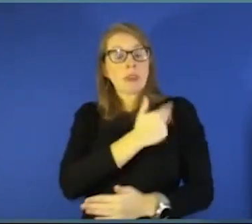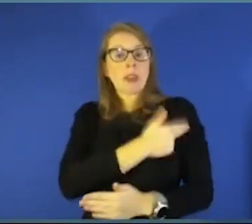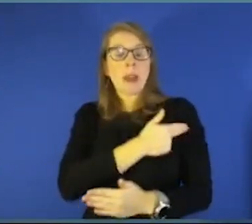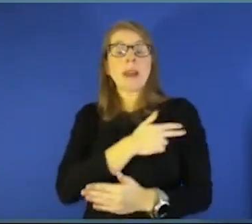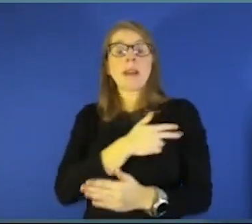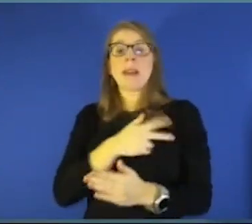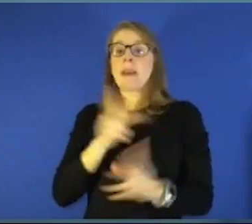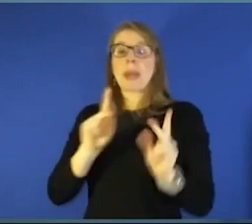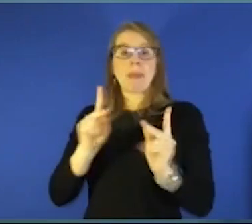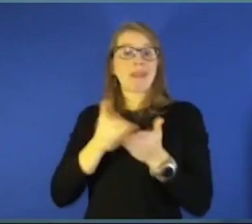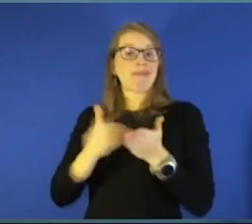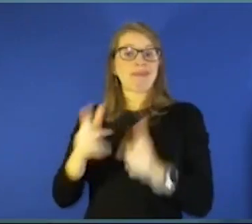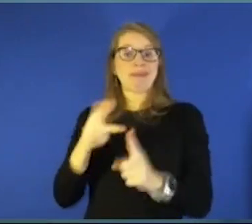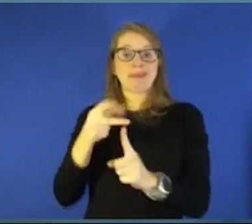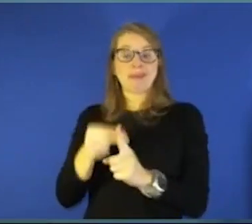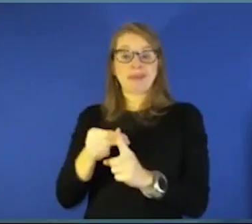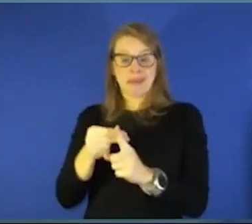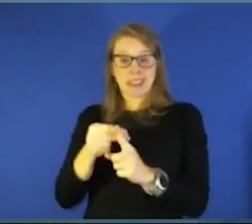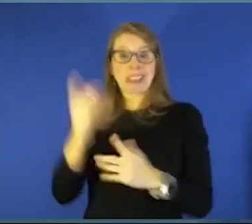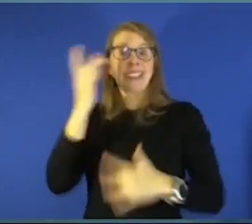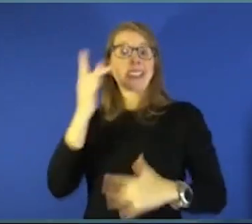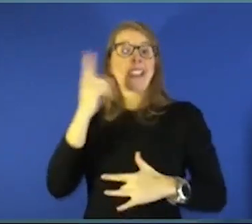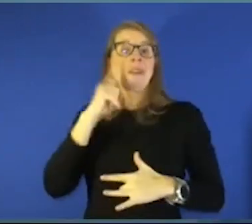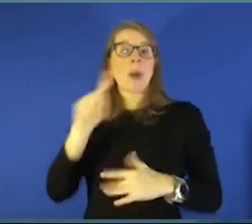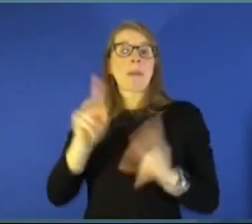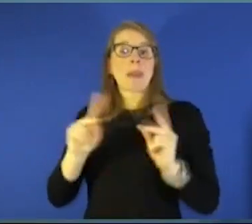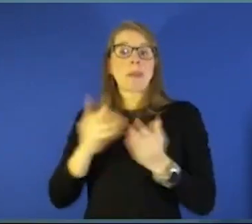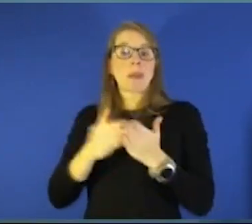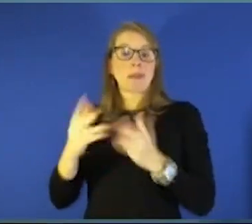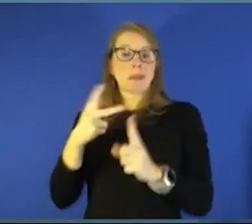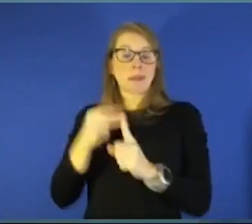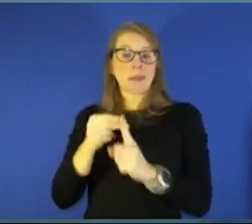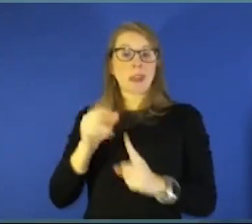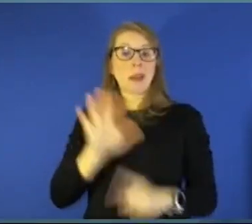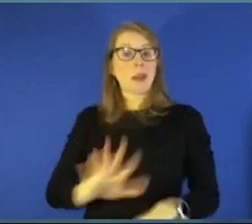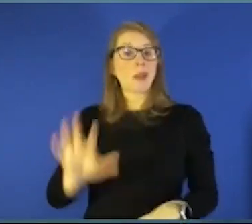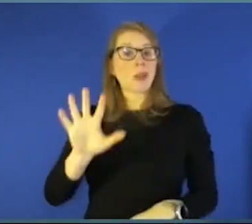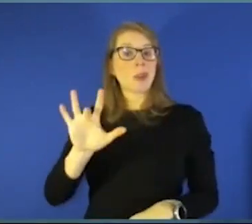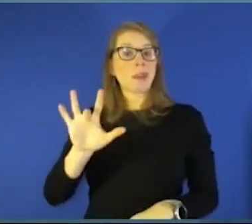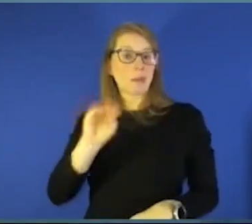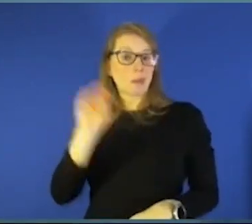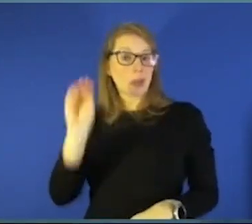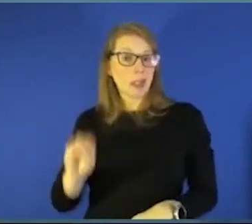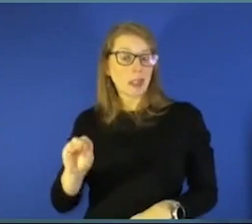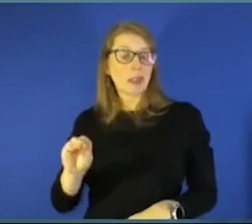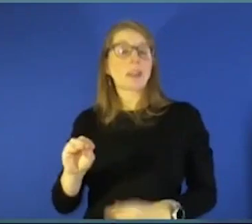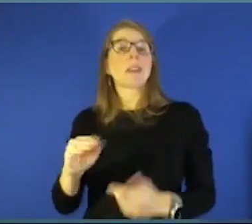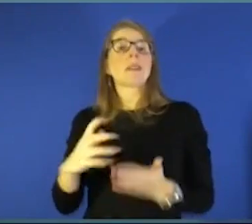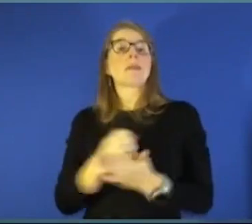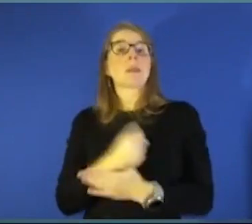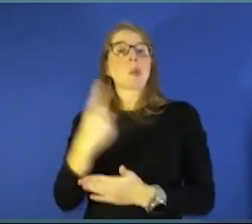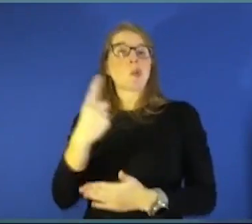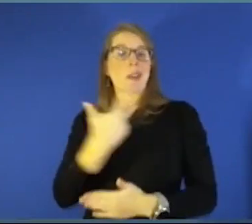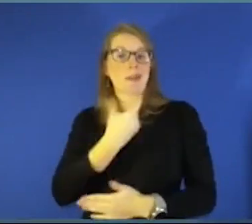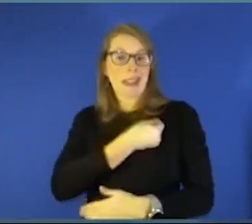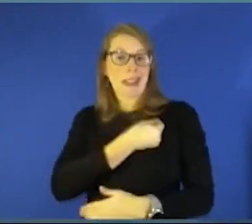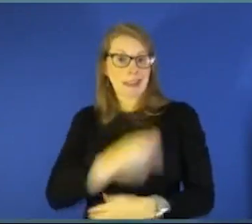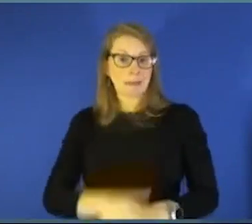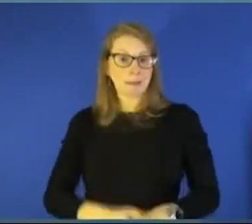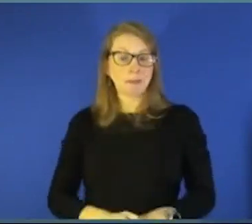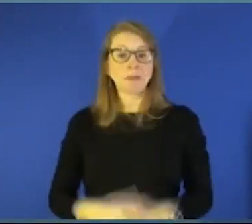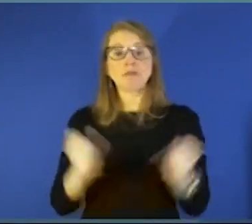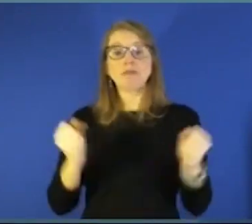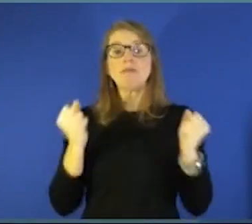unvaccinated. This is a disease of the unvaccinated. About 25% have received at least one vaccine. Many